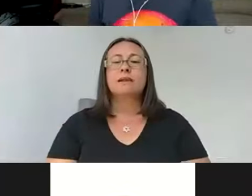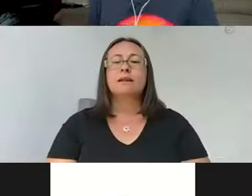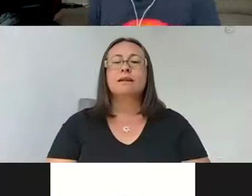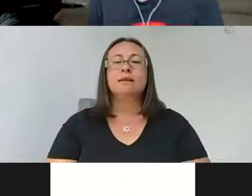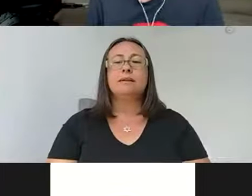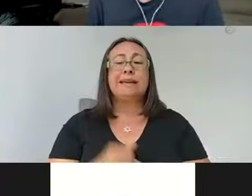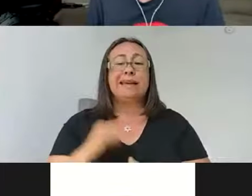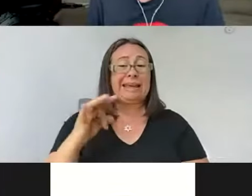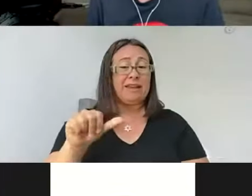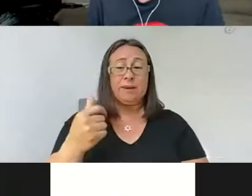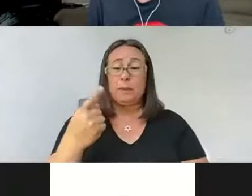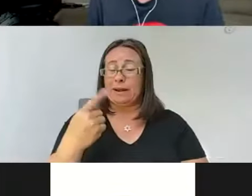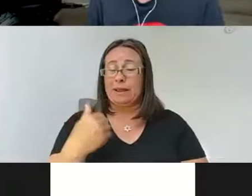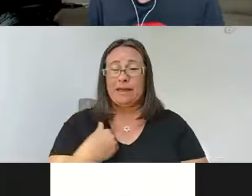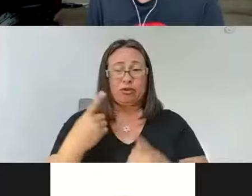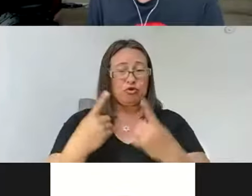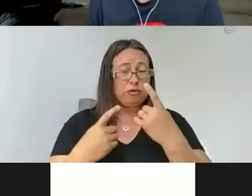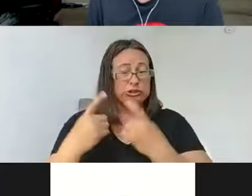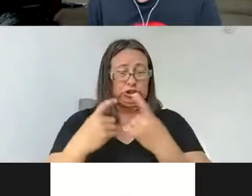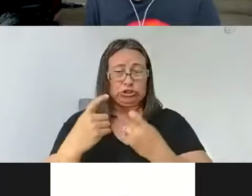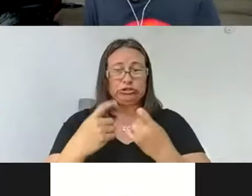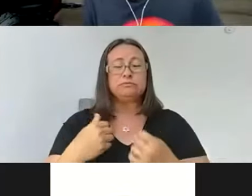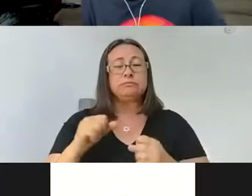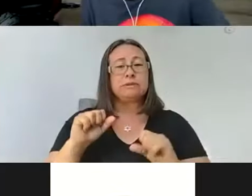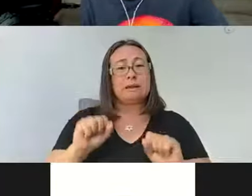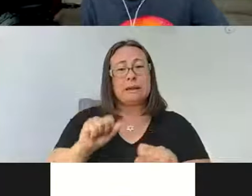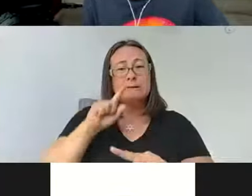if anybody has any questions about any of that, I'm happy to answer it now.